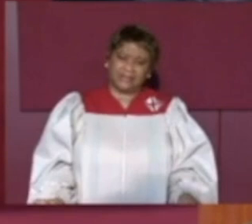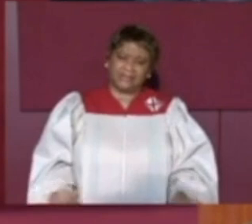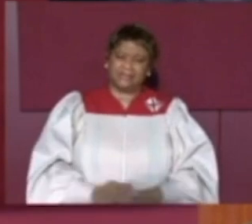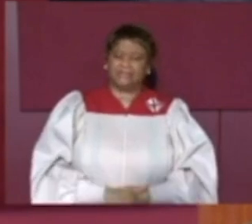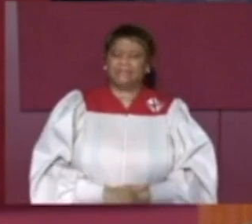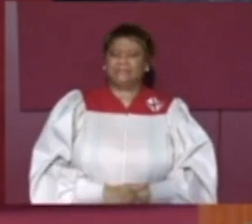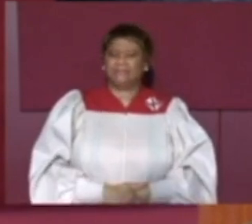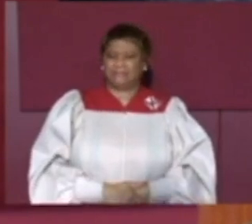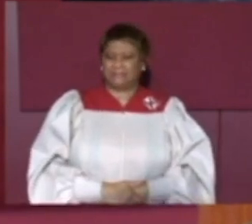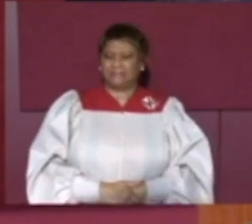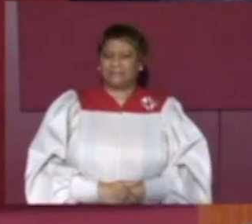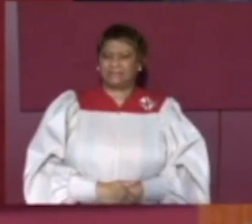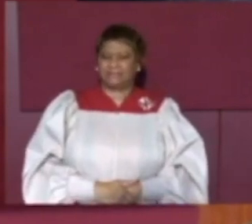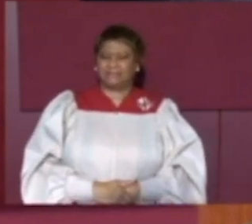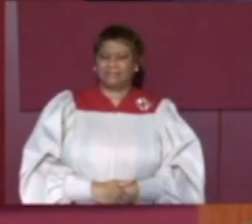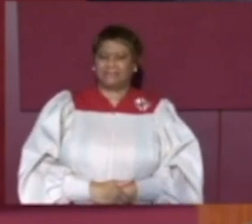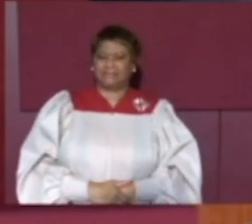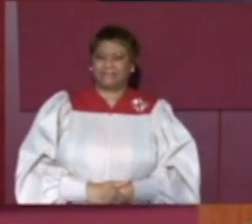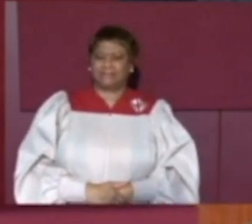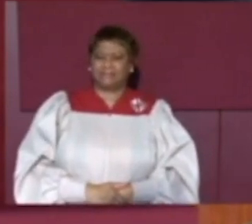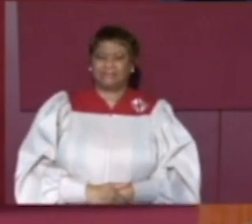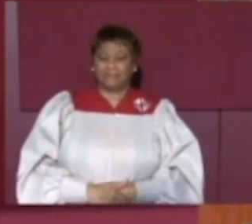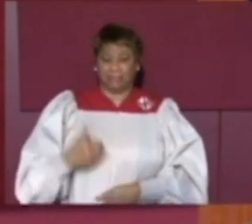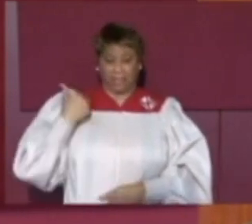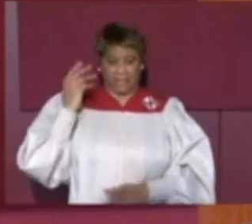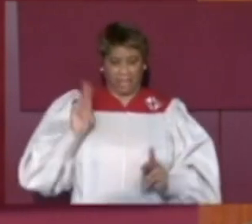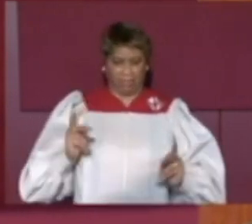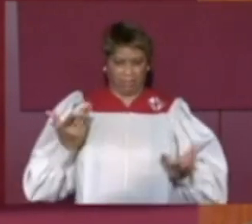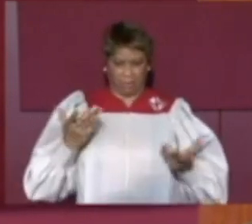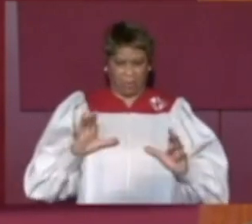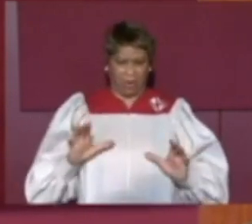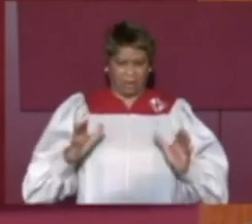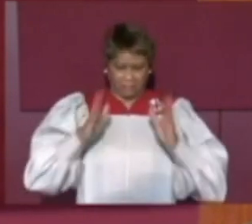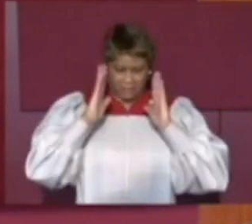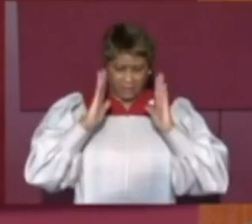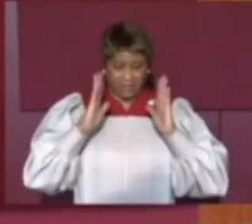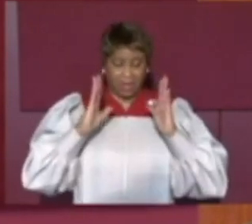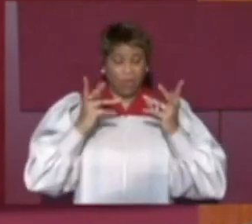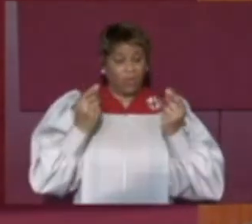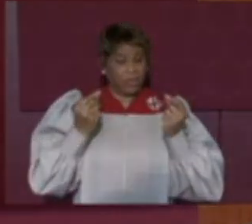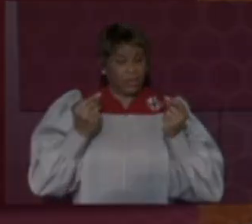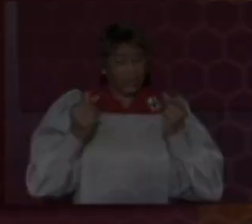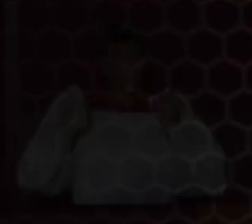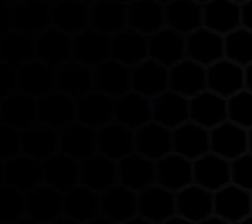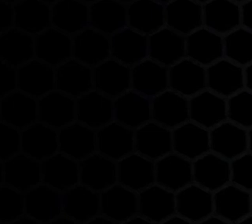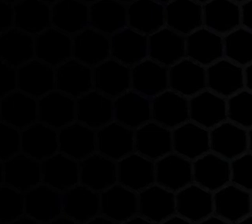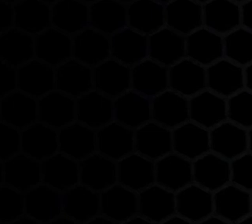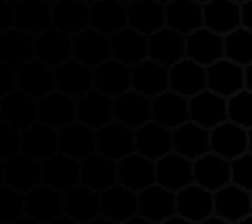That young people don't want to listen. All they do is listen.